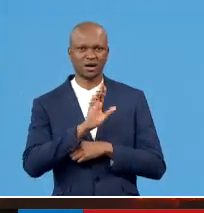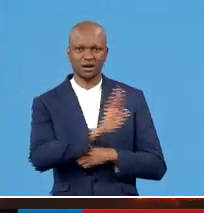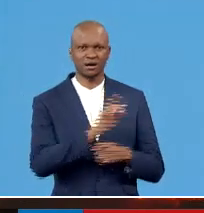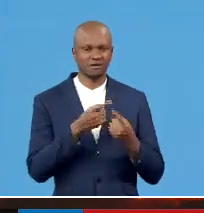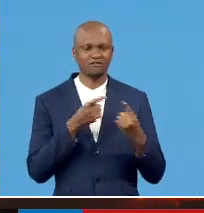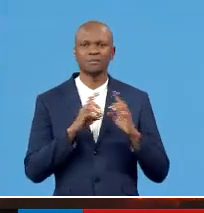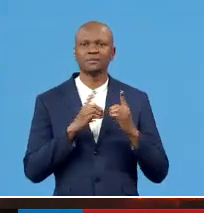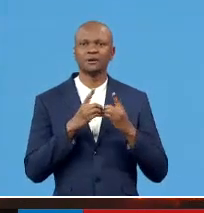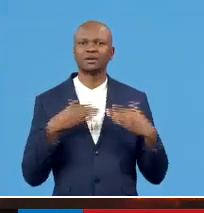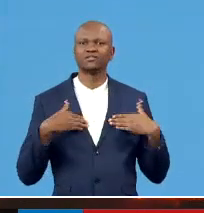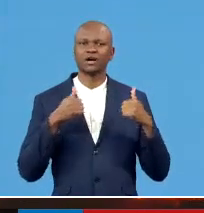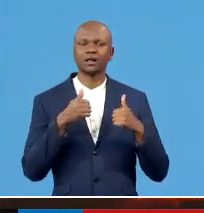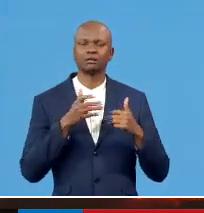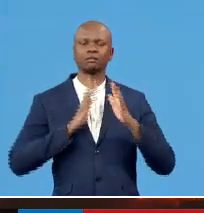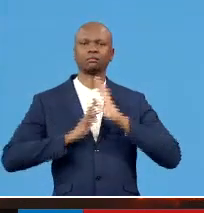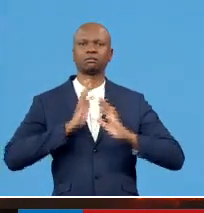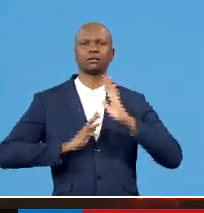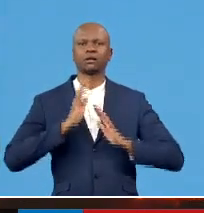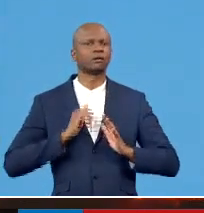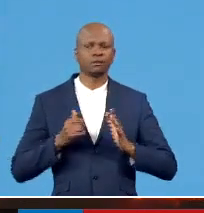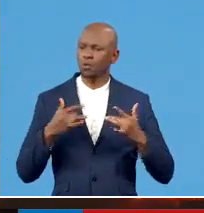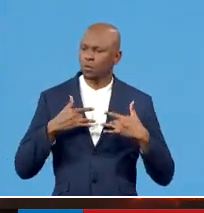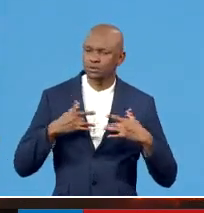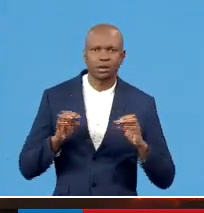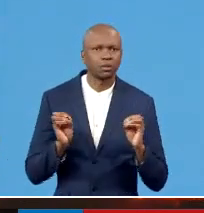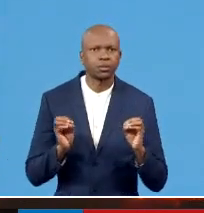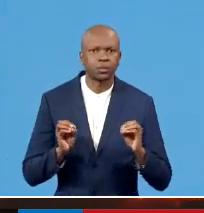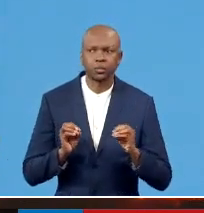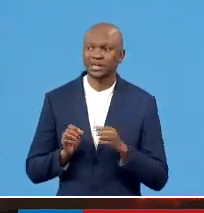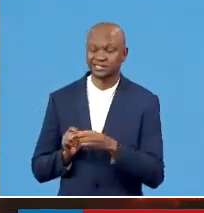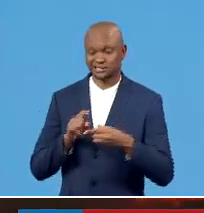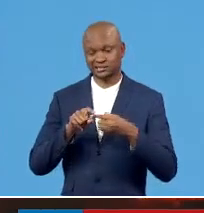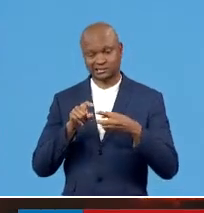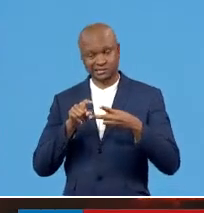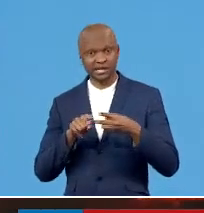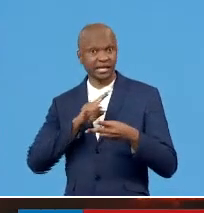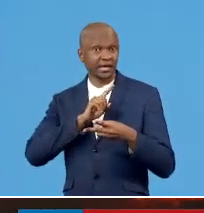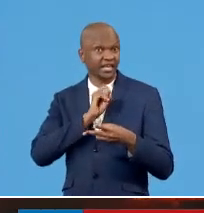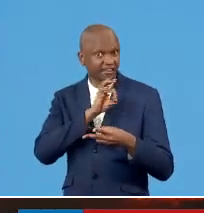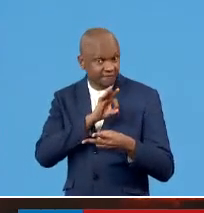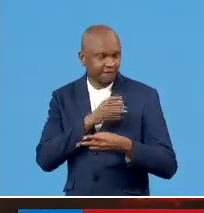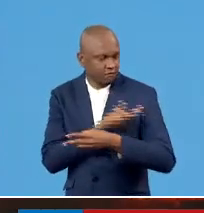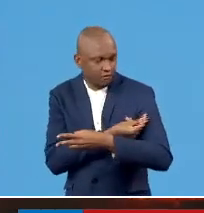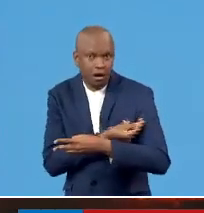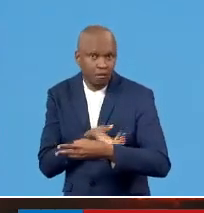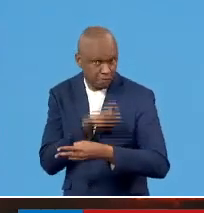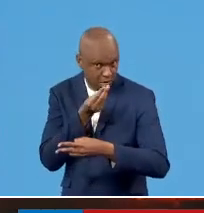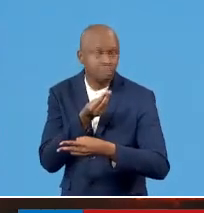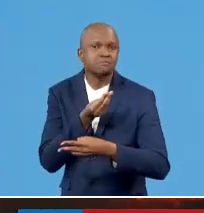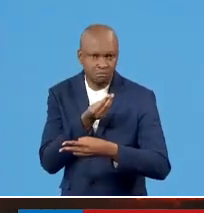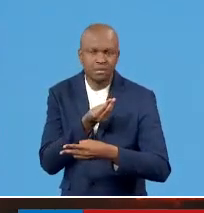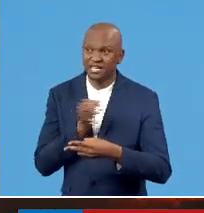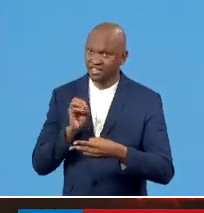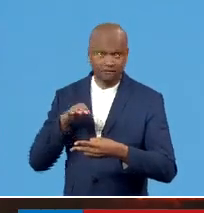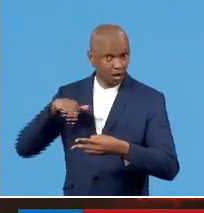the Department of Health telling us that there is no cause for concern. Given if you are vaccinated, if you're not vaccinated, go